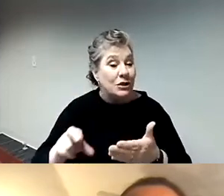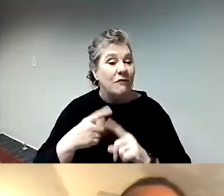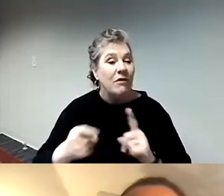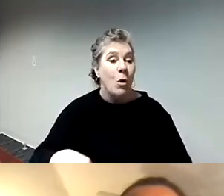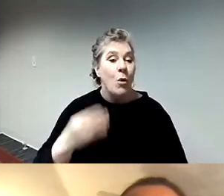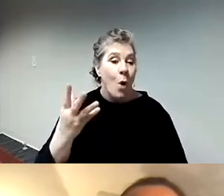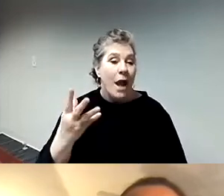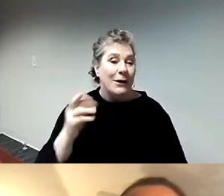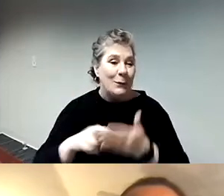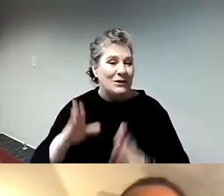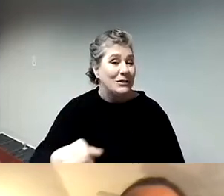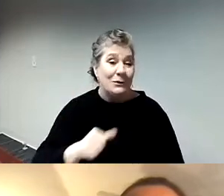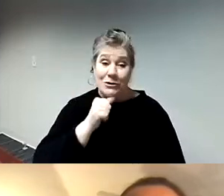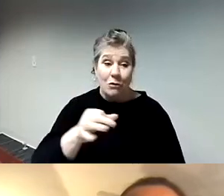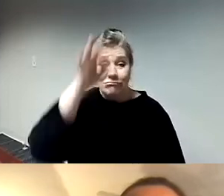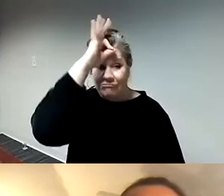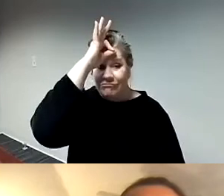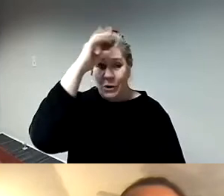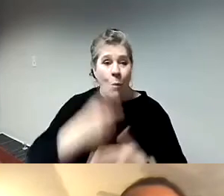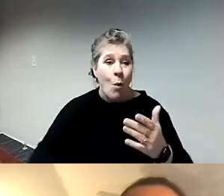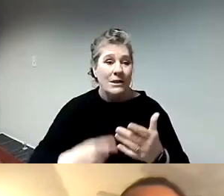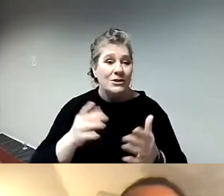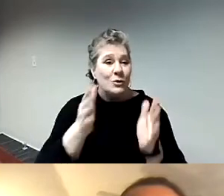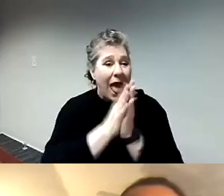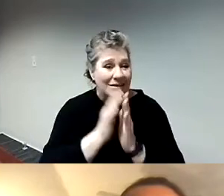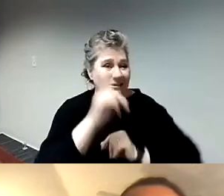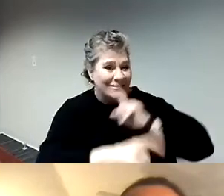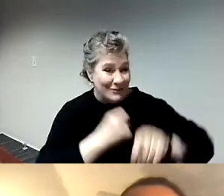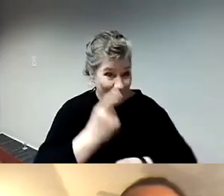white researchers who don't actually know what questions to ask.